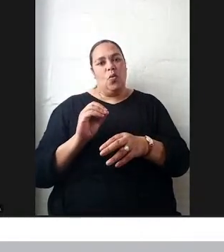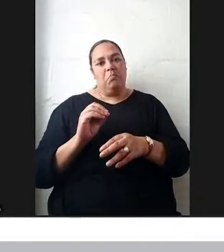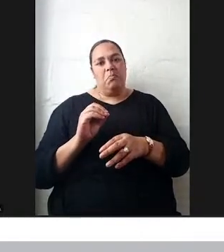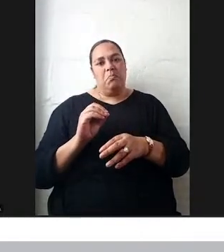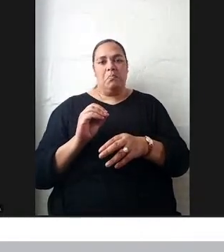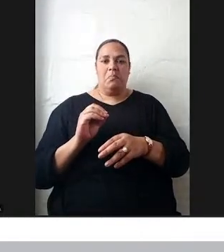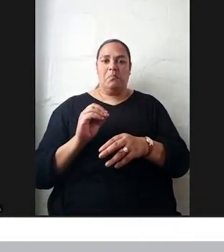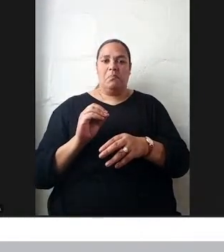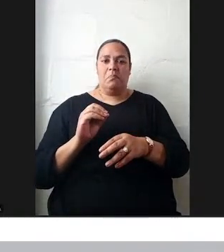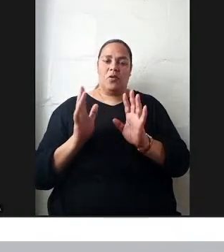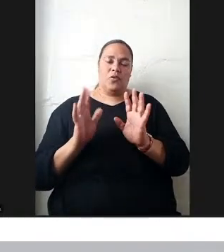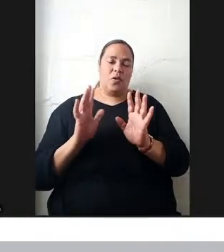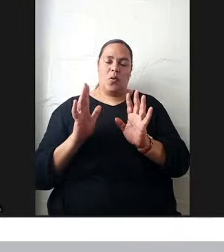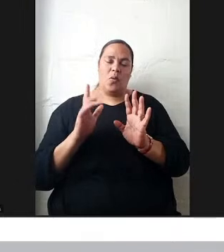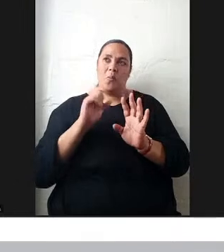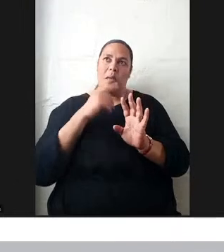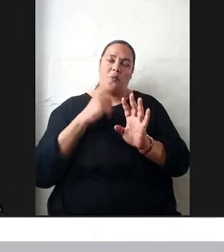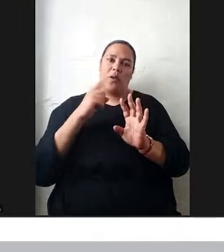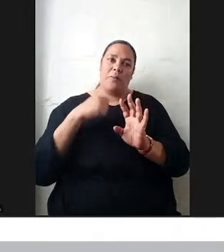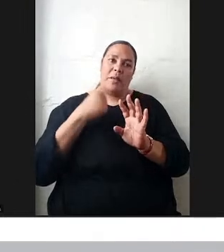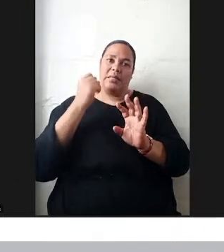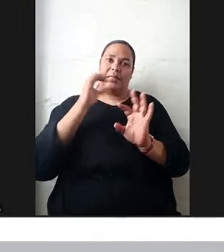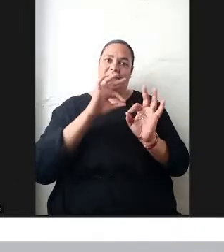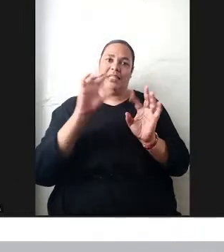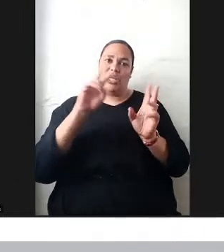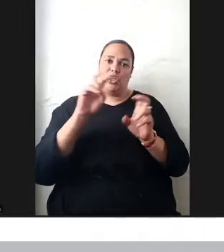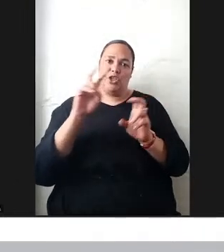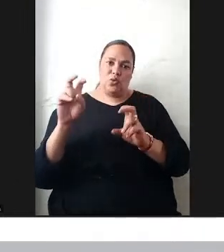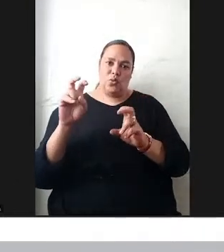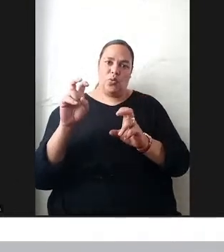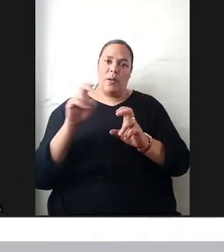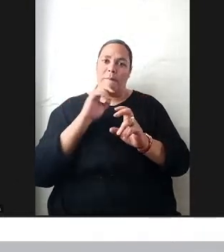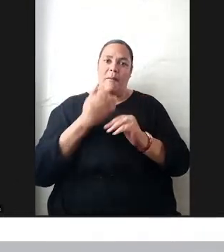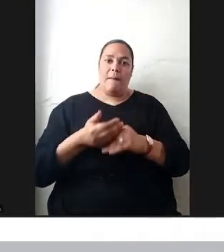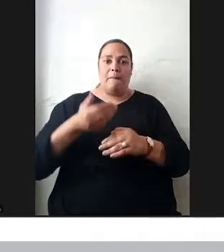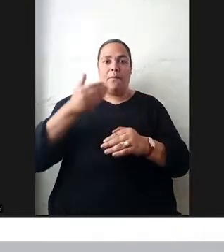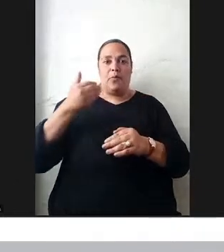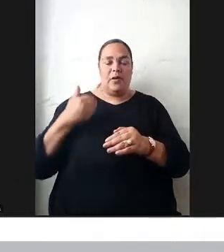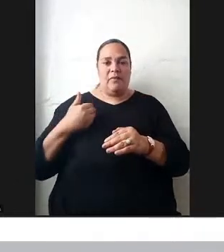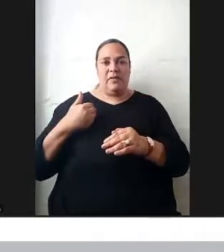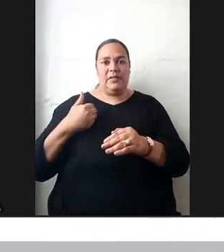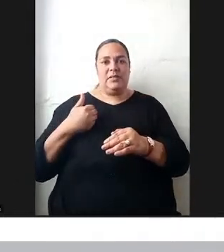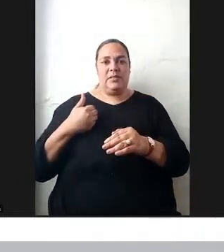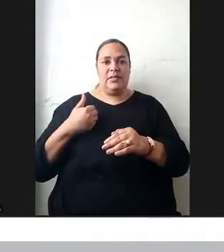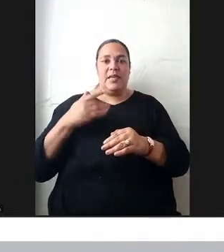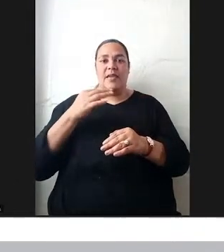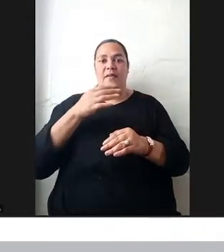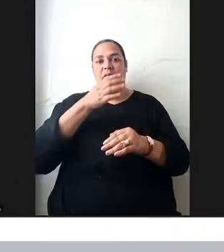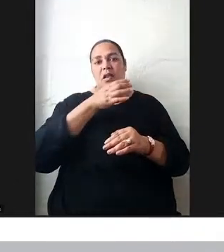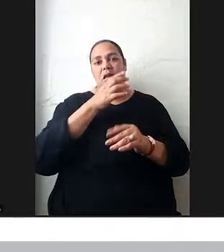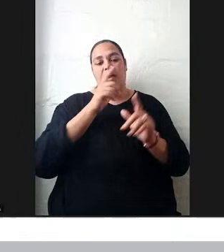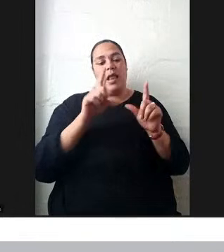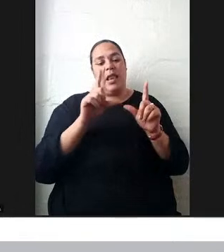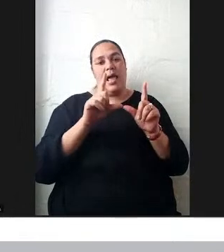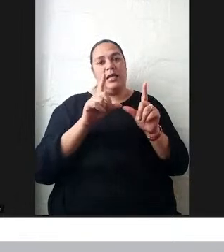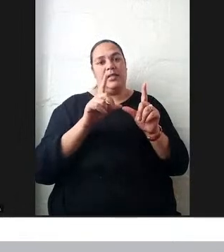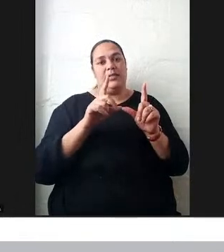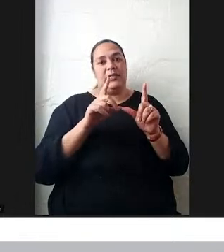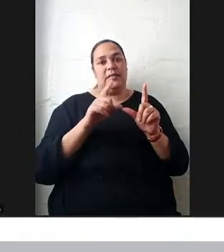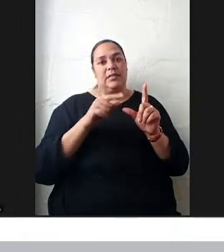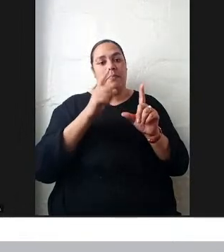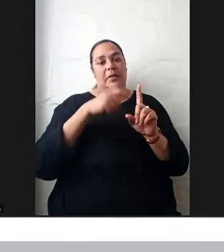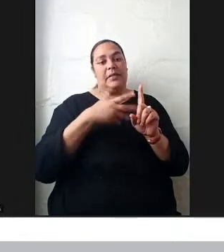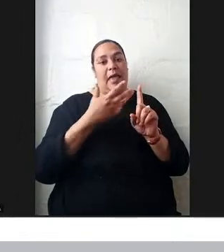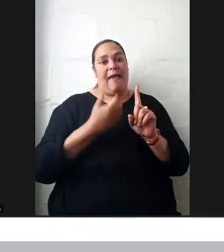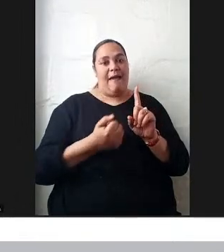what I understand of that issue is that previously, if a liquor license holder's application had